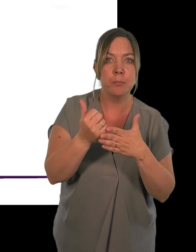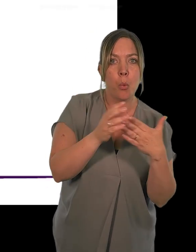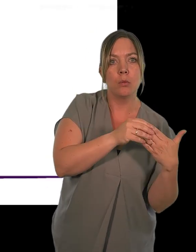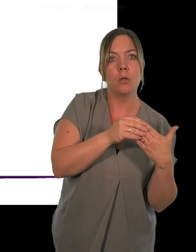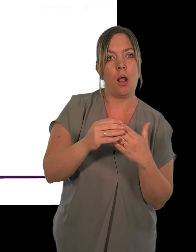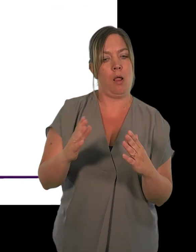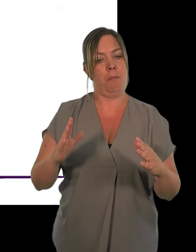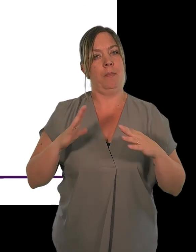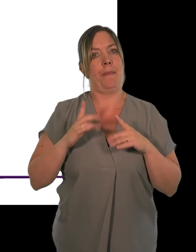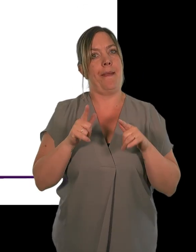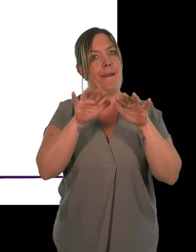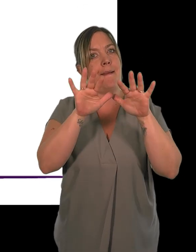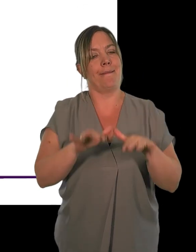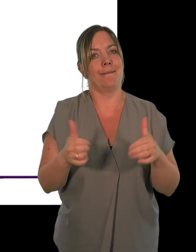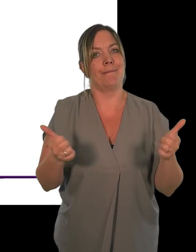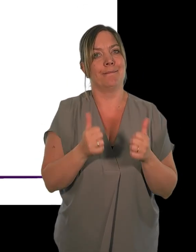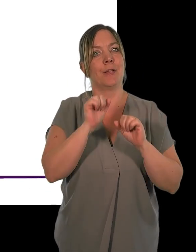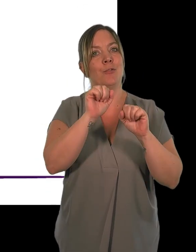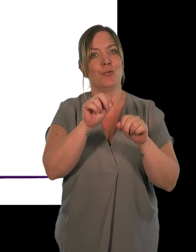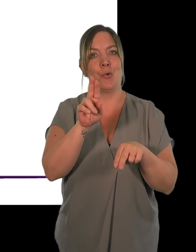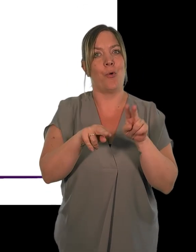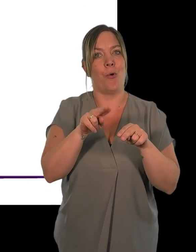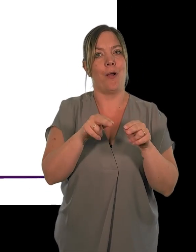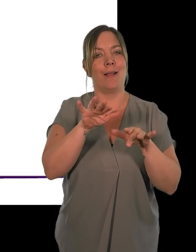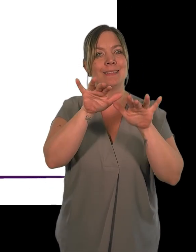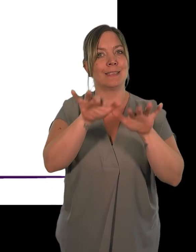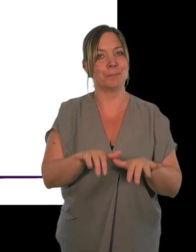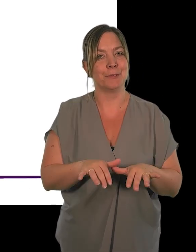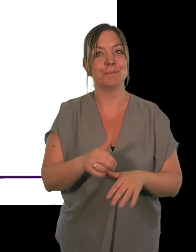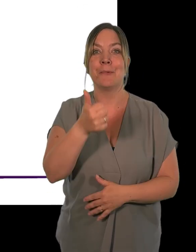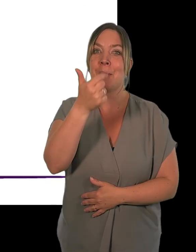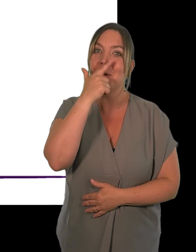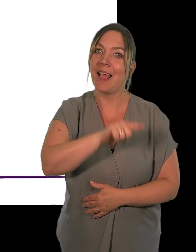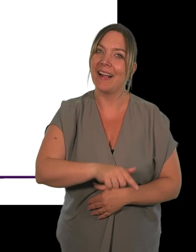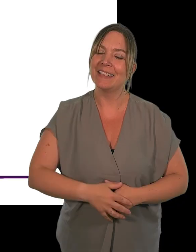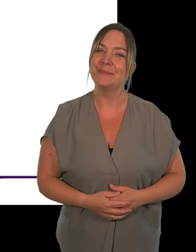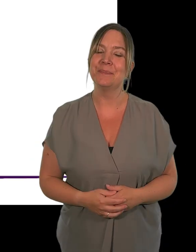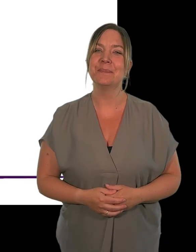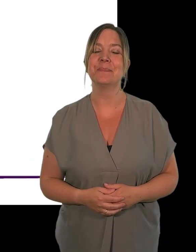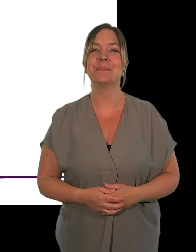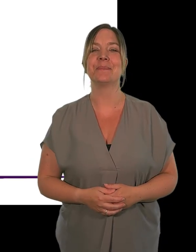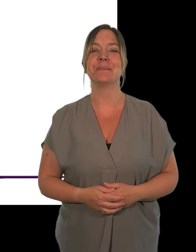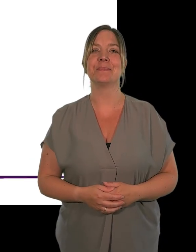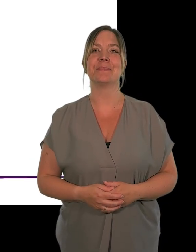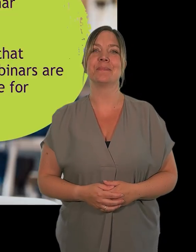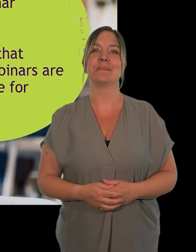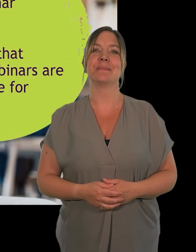guidance in preparing and completing your assessment. Good luck